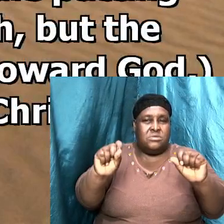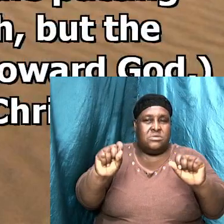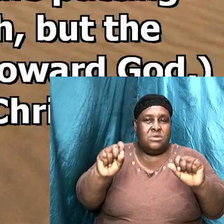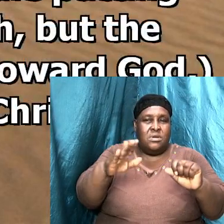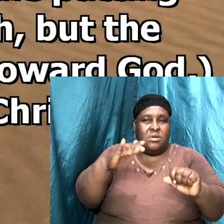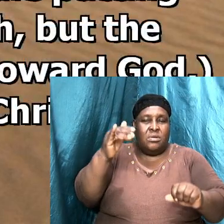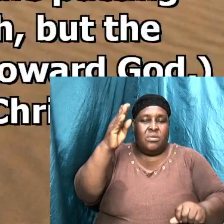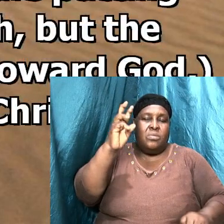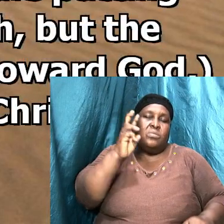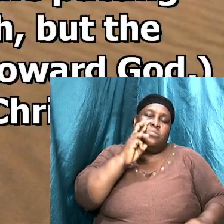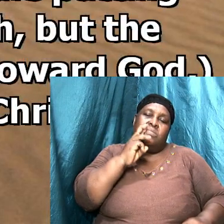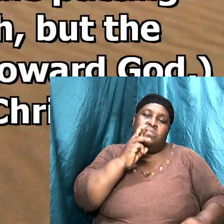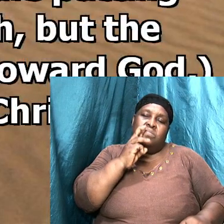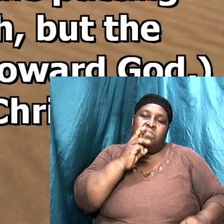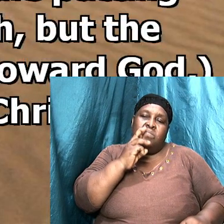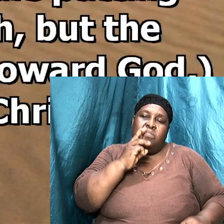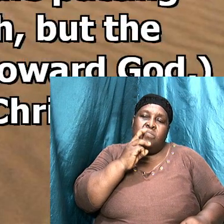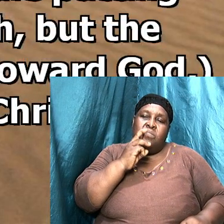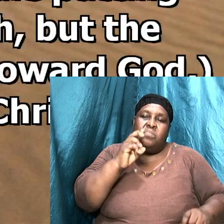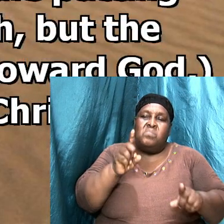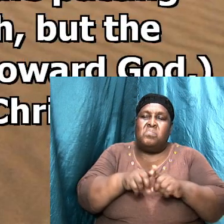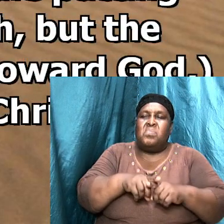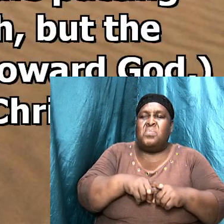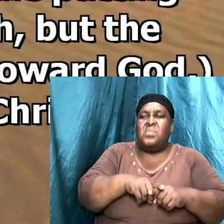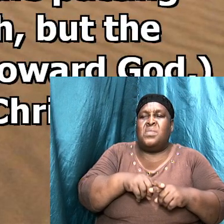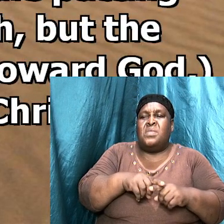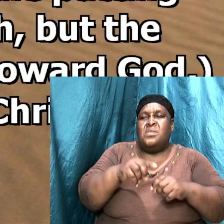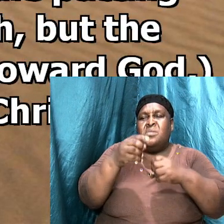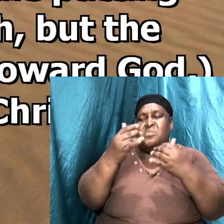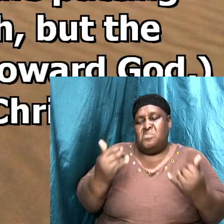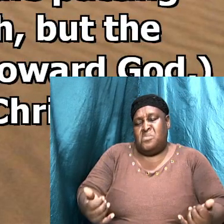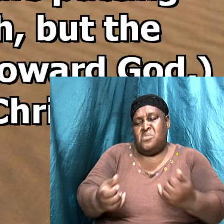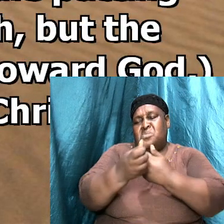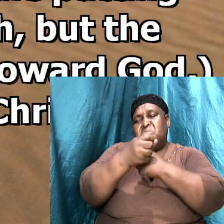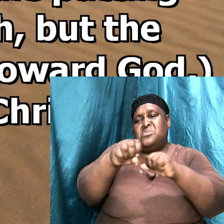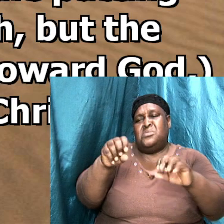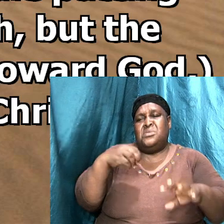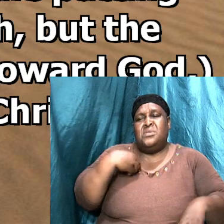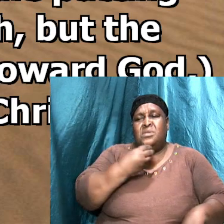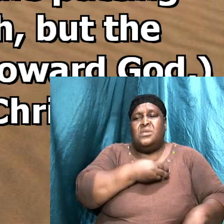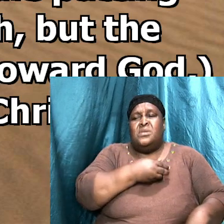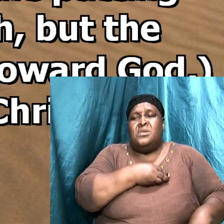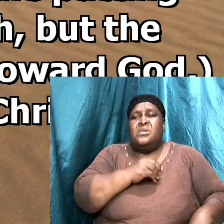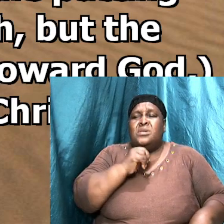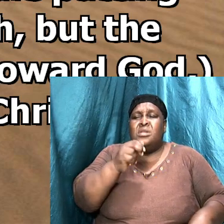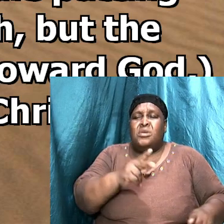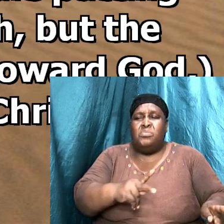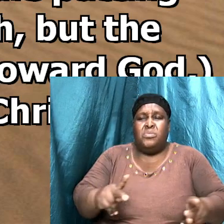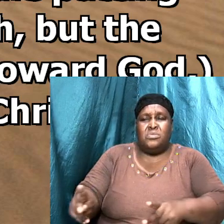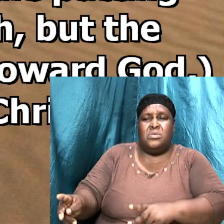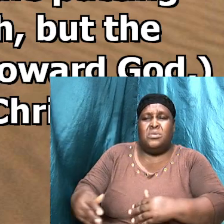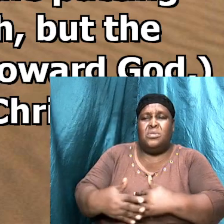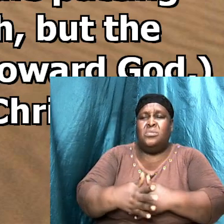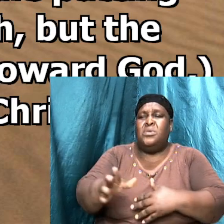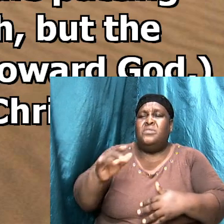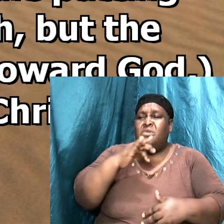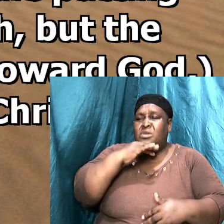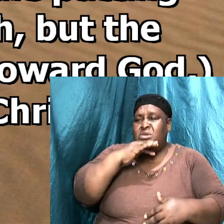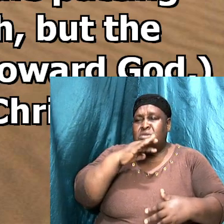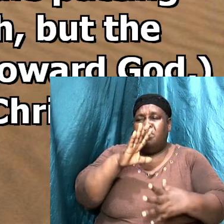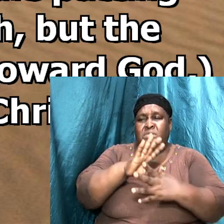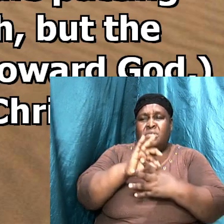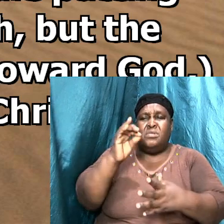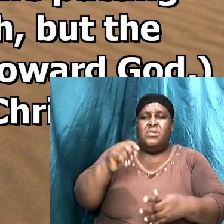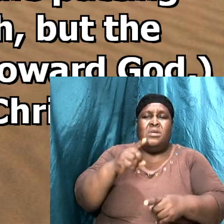The like figure, are unto baptism, even though save us. Not the putting away of the filth of the flesh, but the